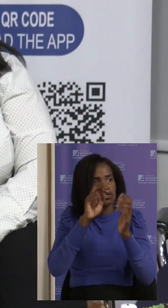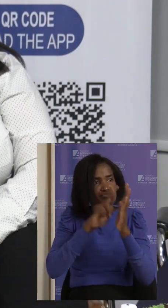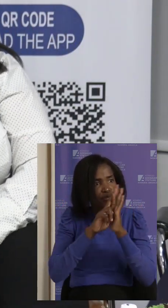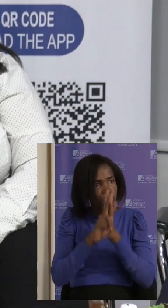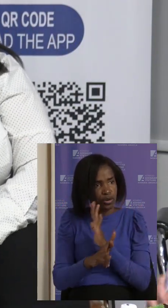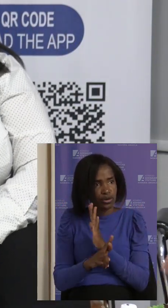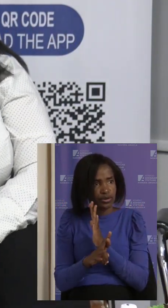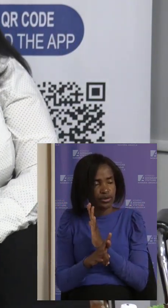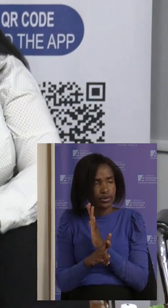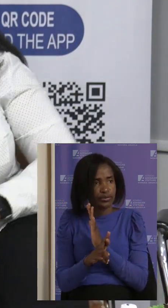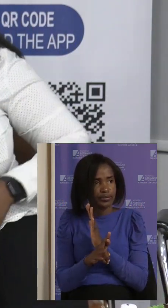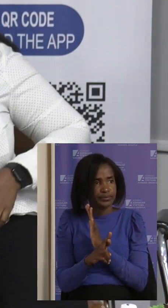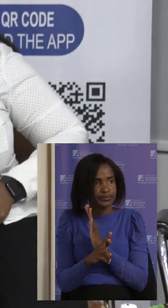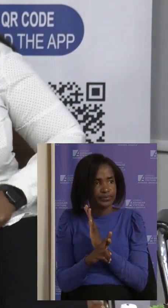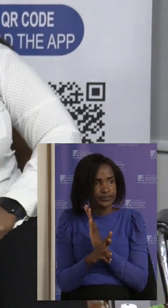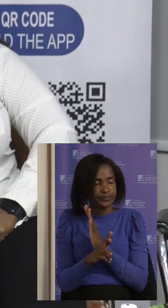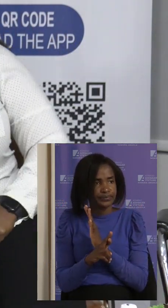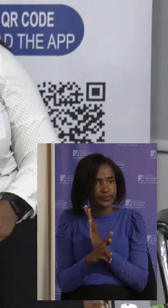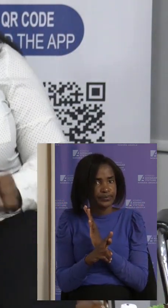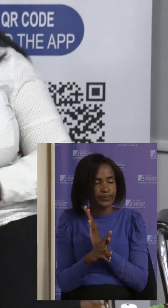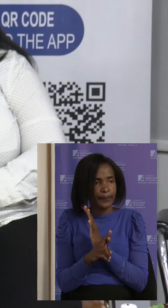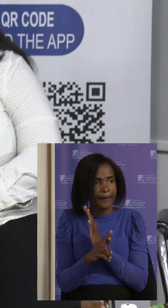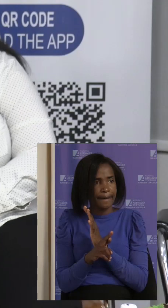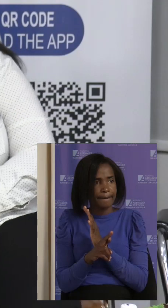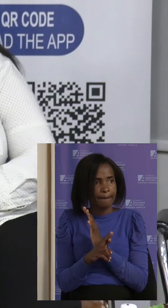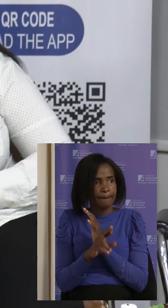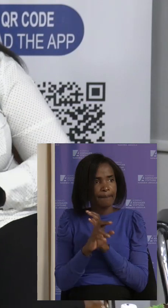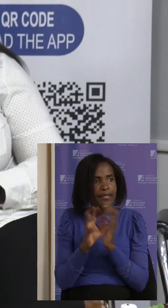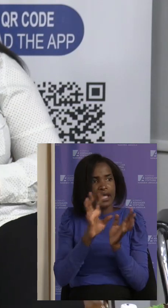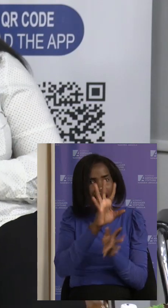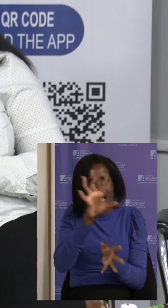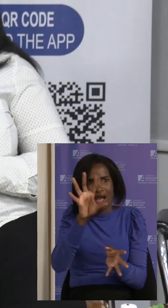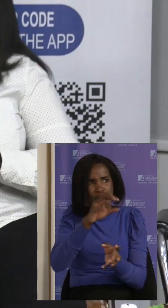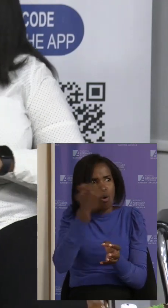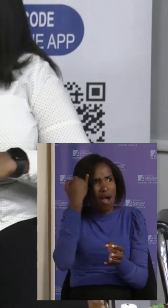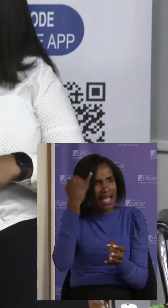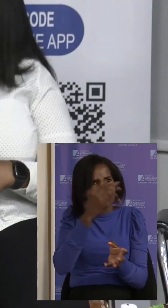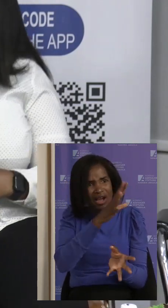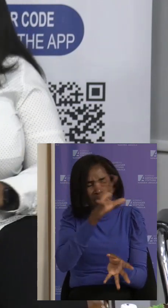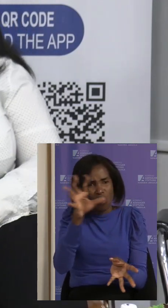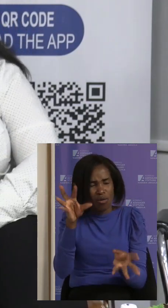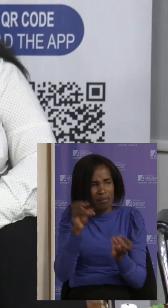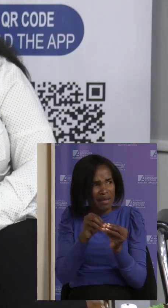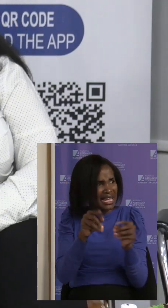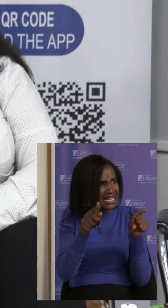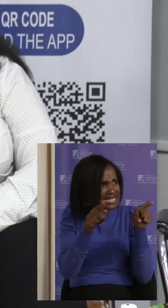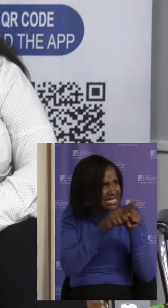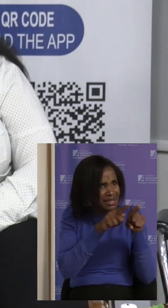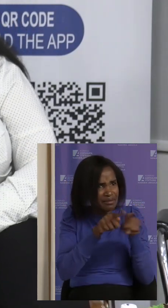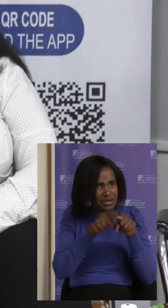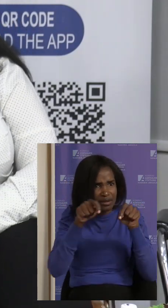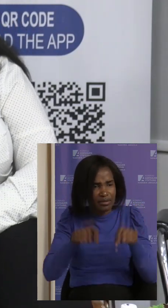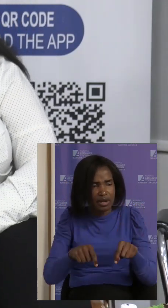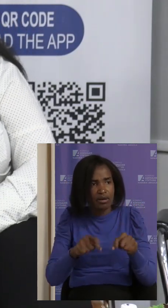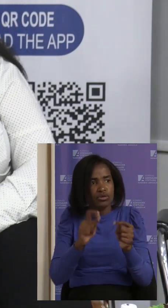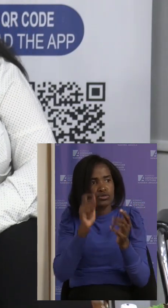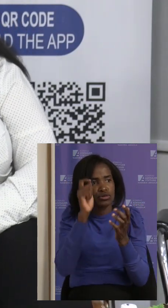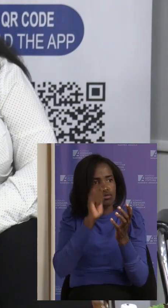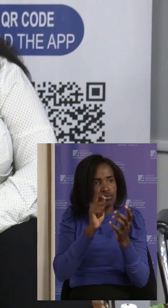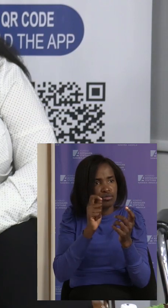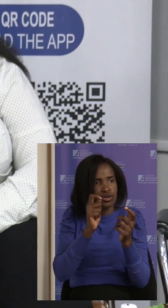know, the TESS initiative amalgamated all of this, similar to what we are doing here, into a